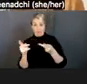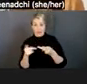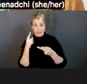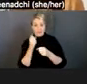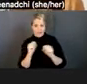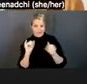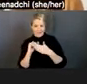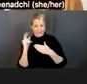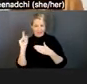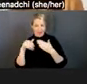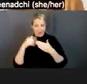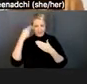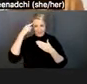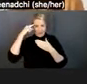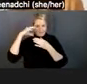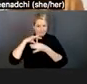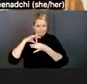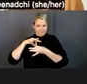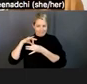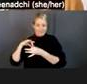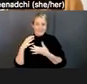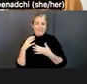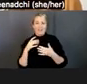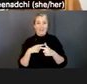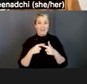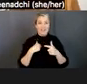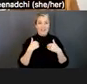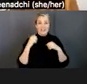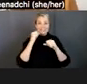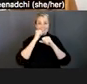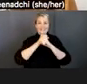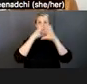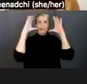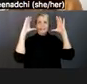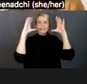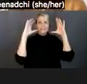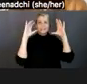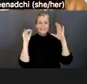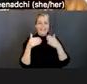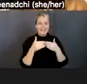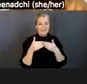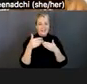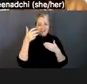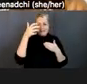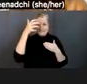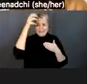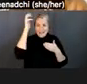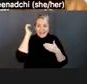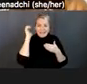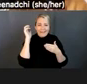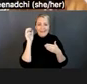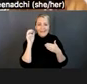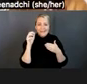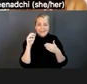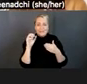brain faculties in are coming. Then it had the image of like little lion cubs or like puppies, you know, when